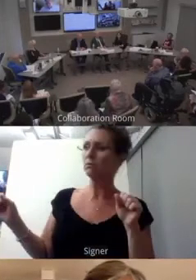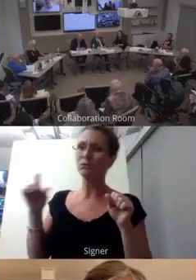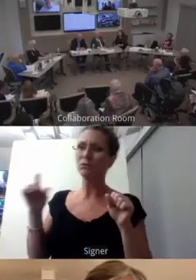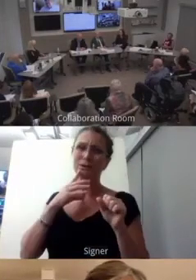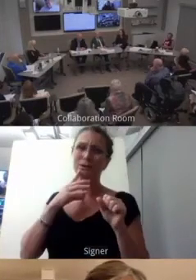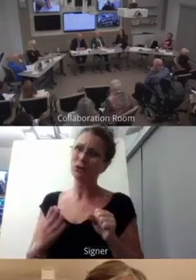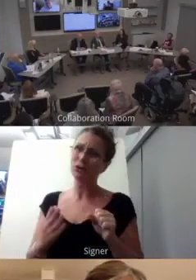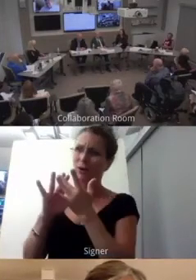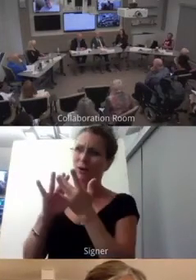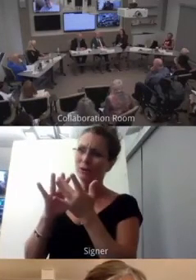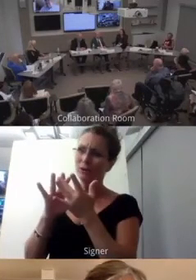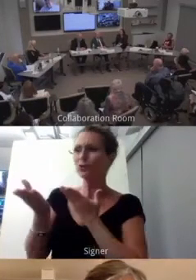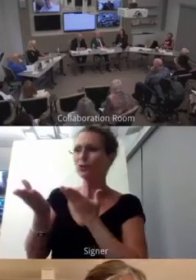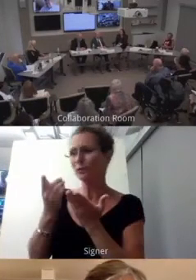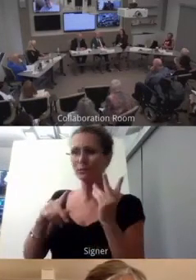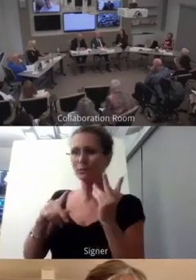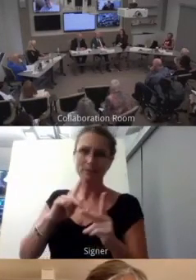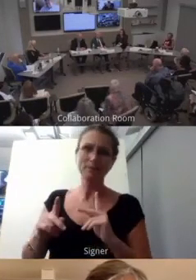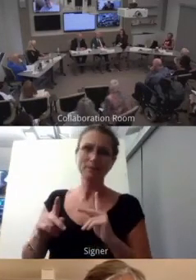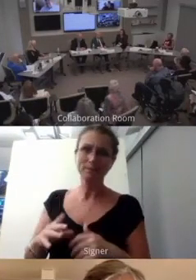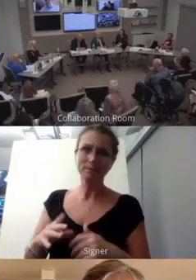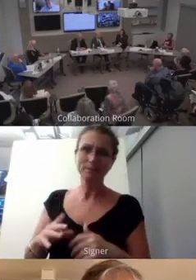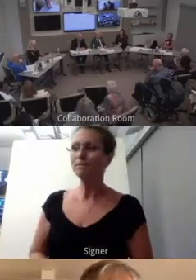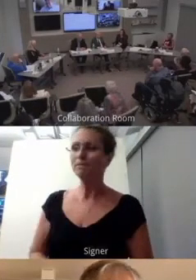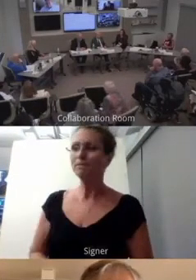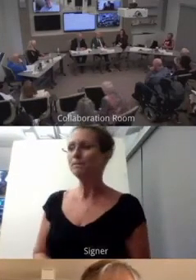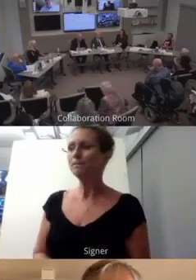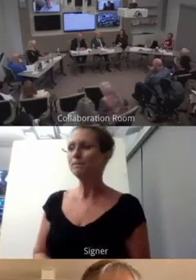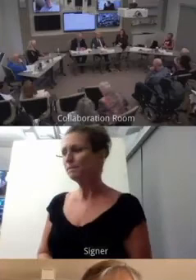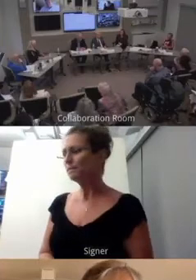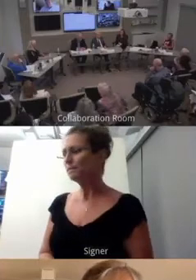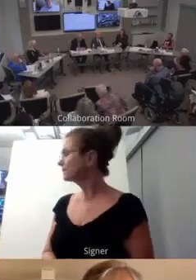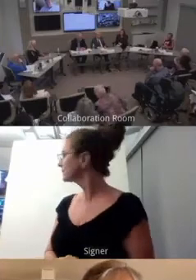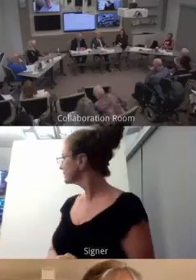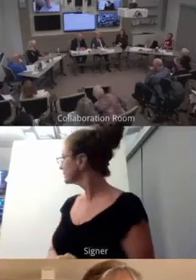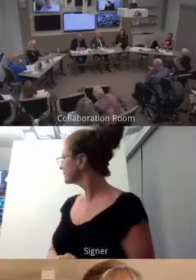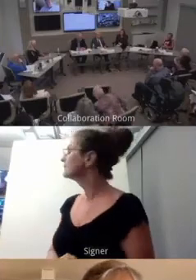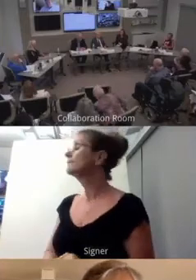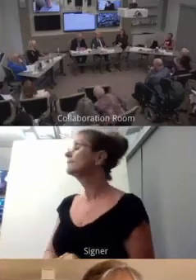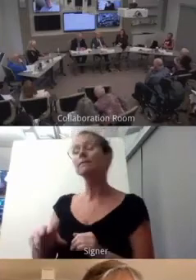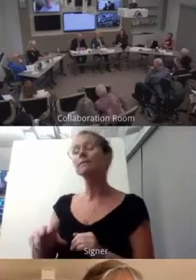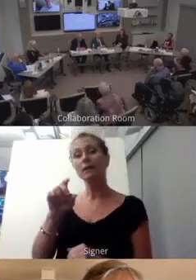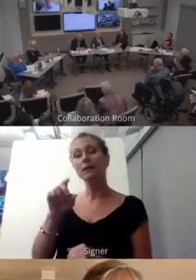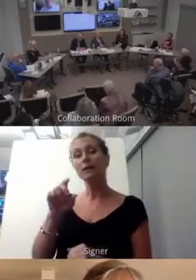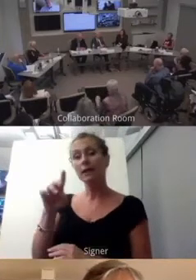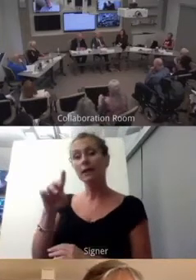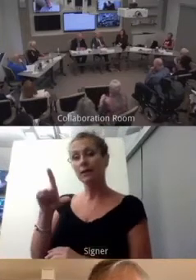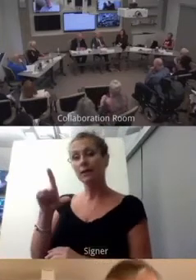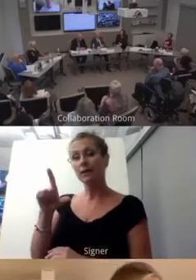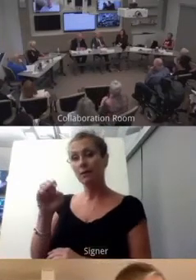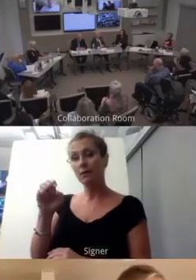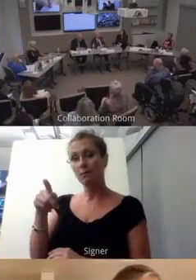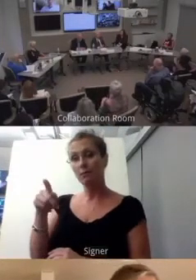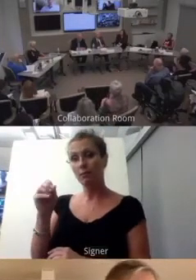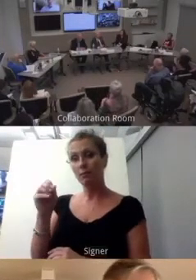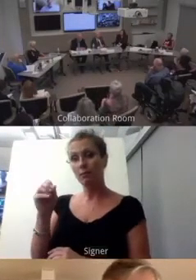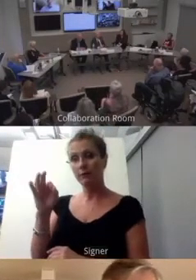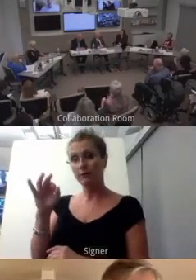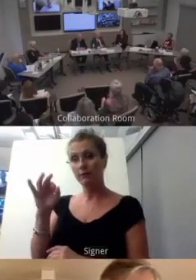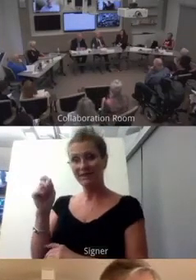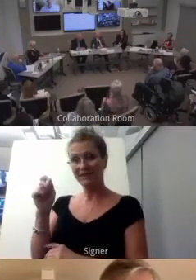Now, could you talk to us now about the use of strategic enforcement